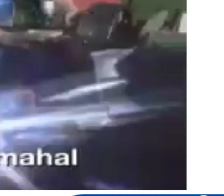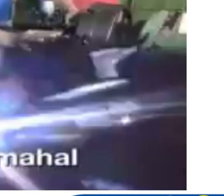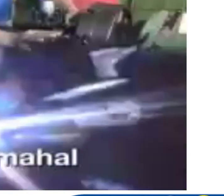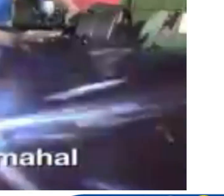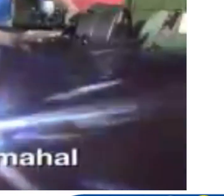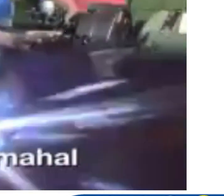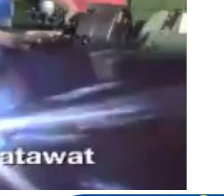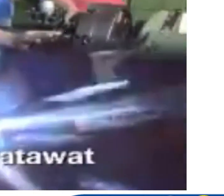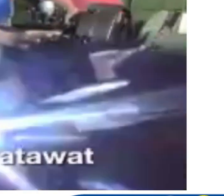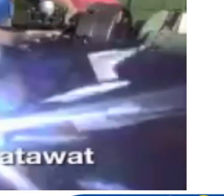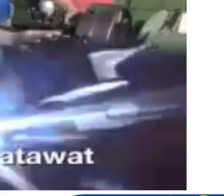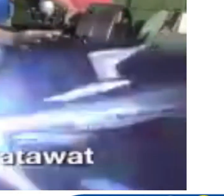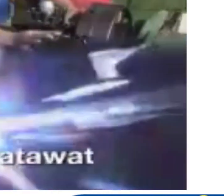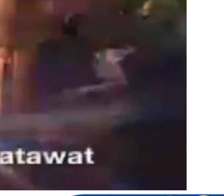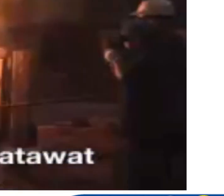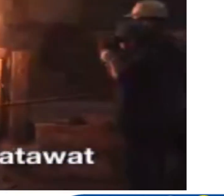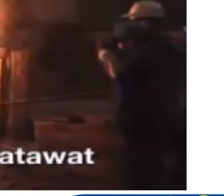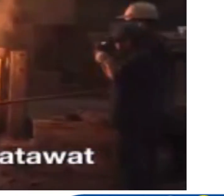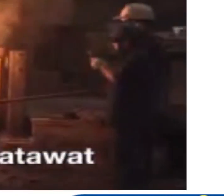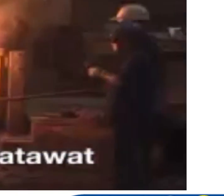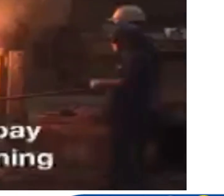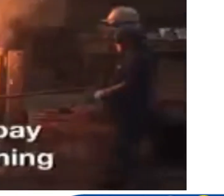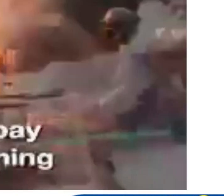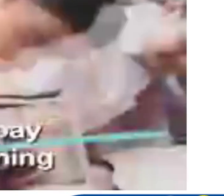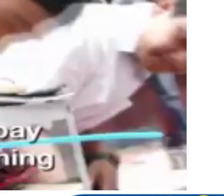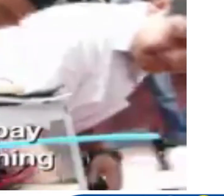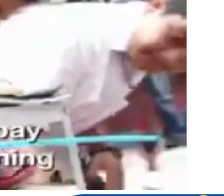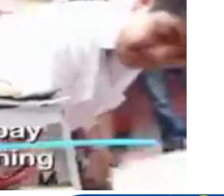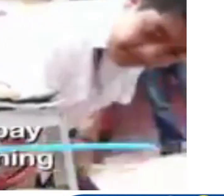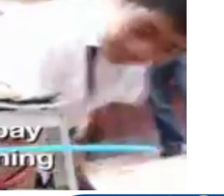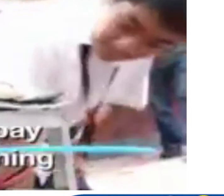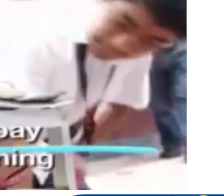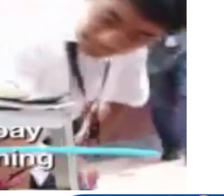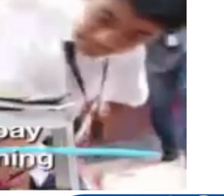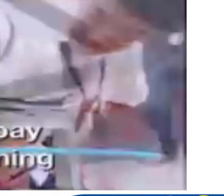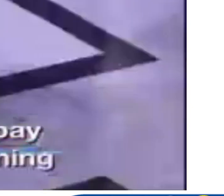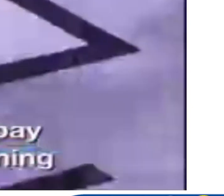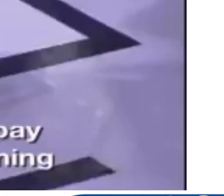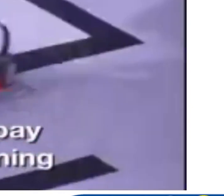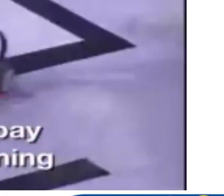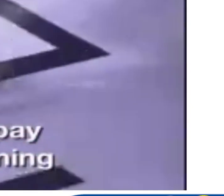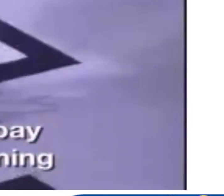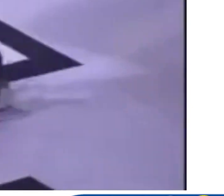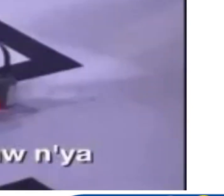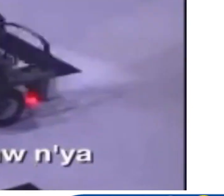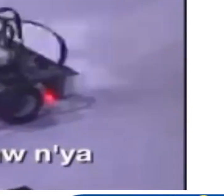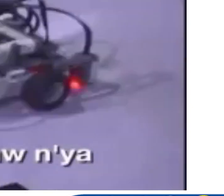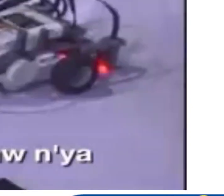Ang isla po ay